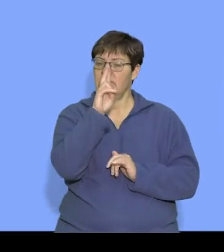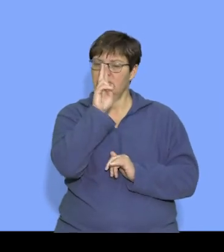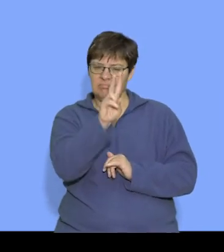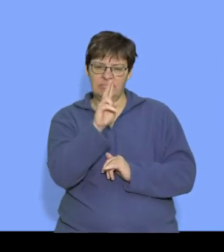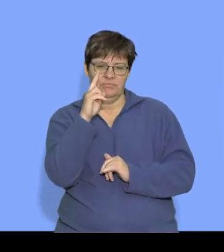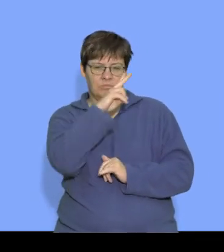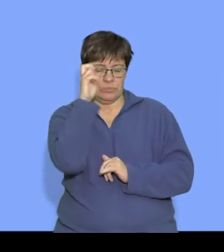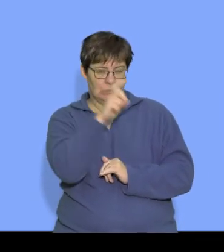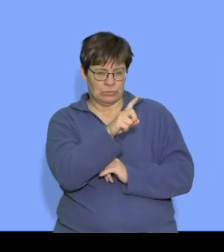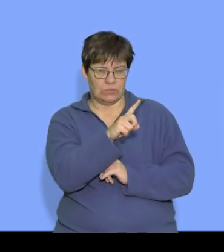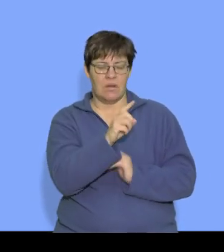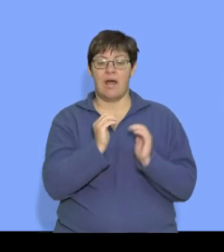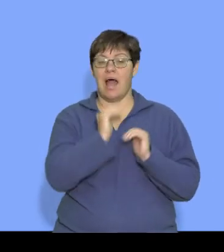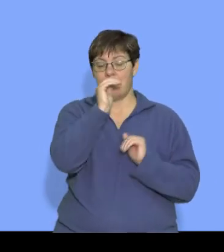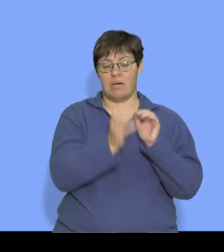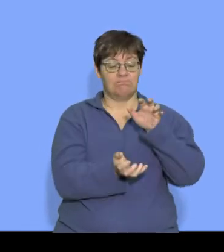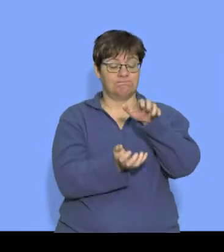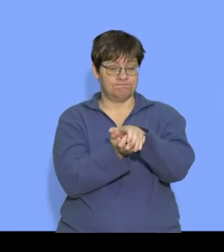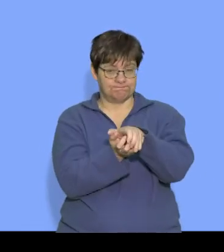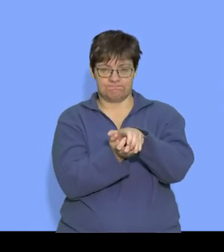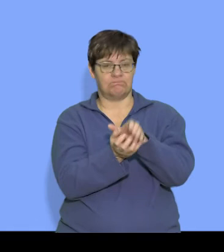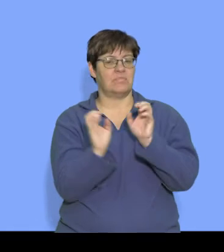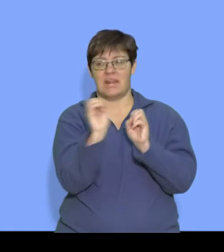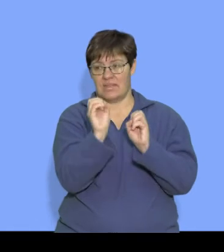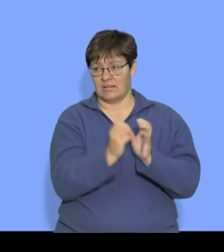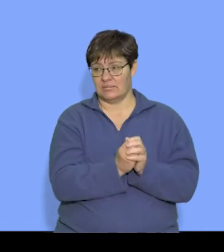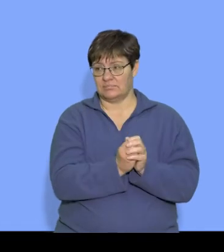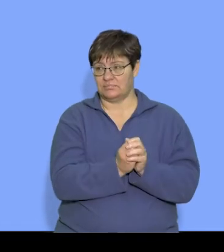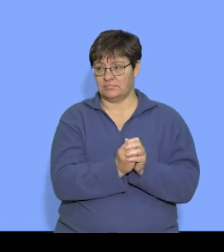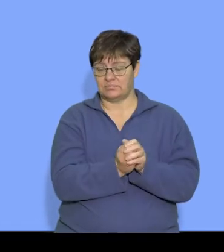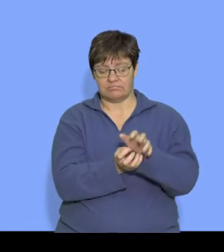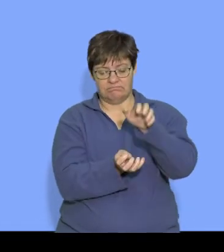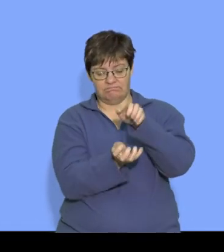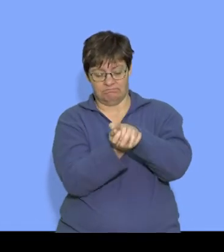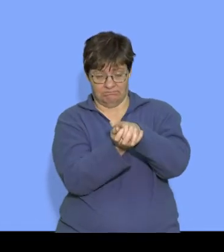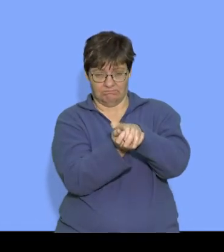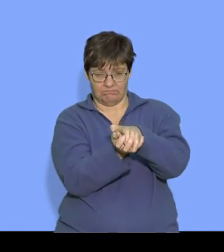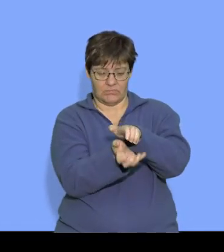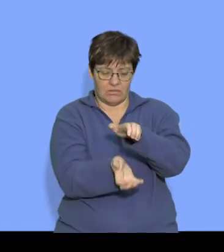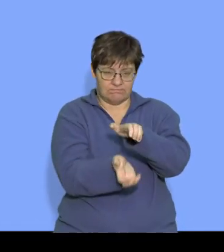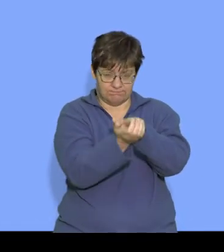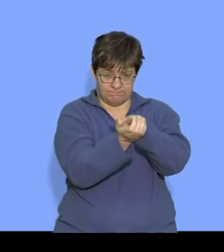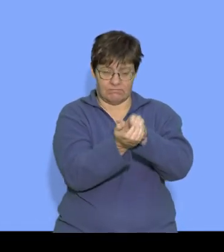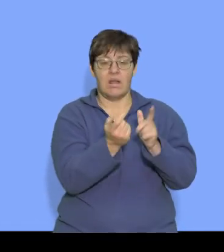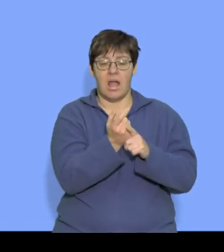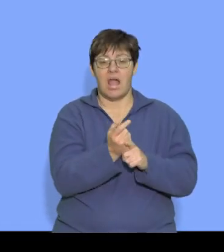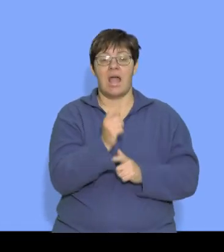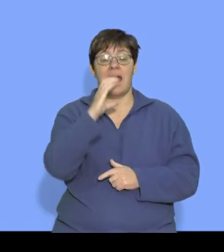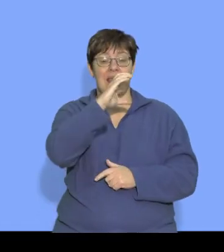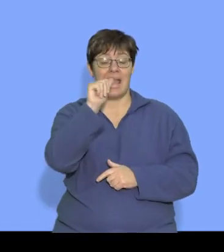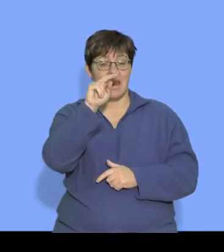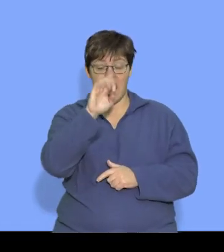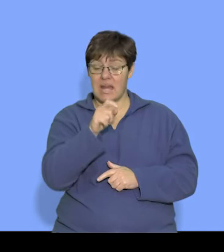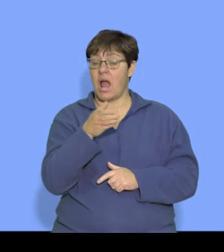and unfortunately the upper jaw do not have any incisors. They usually lack canines, and if they are present,